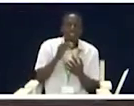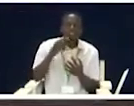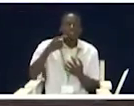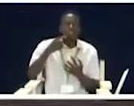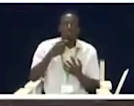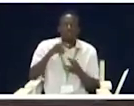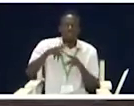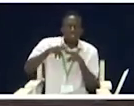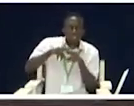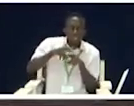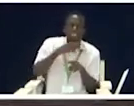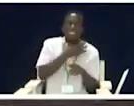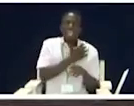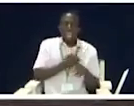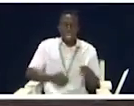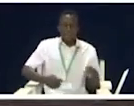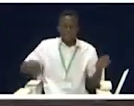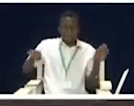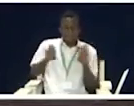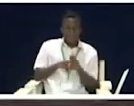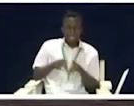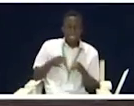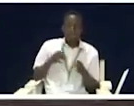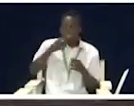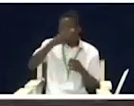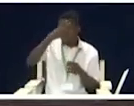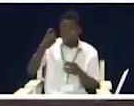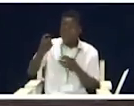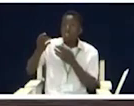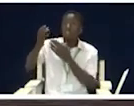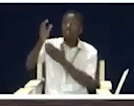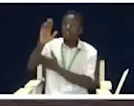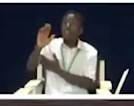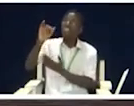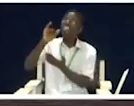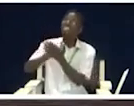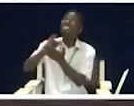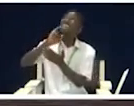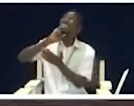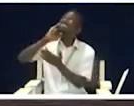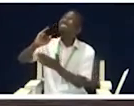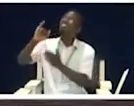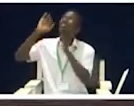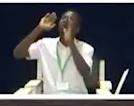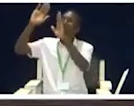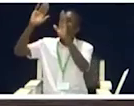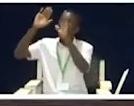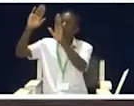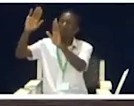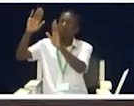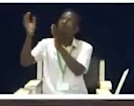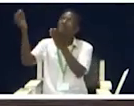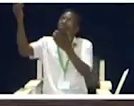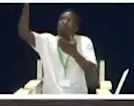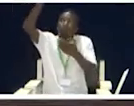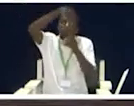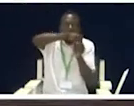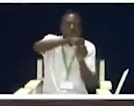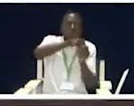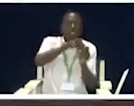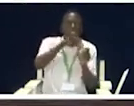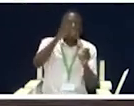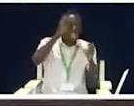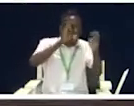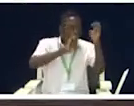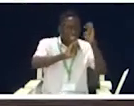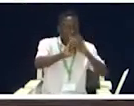Between salt and barrenness? But because the God who is unlimited in wonders was the one that just wanted to involve prophet Elisha, he said,